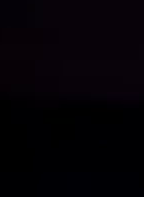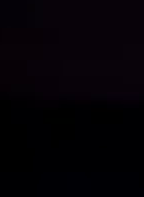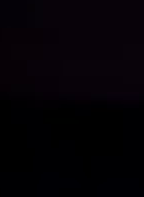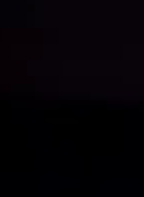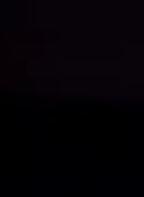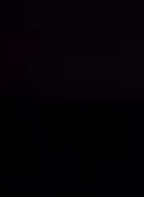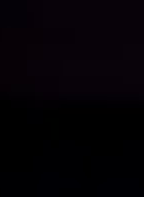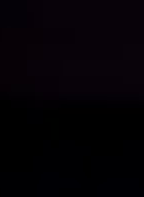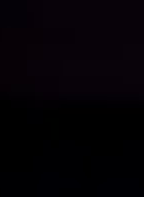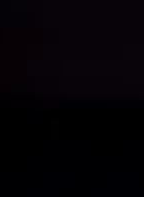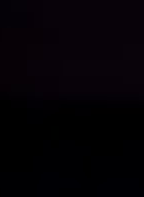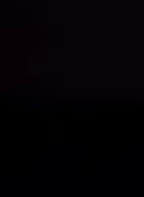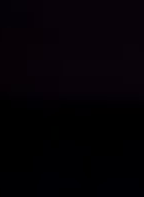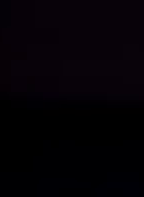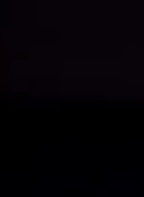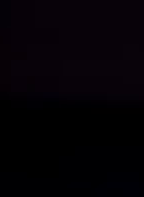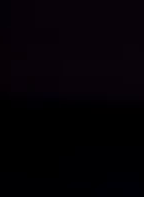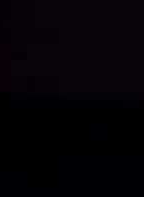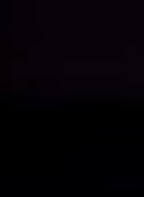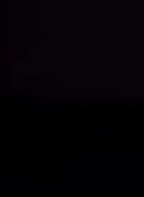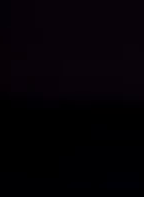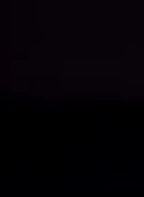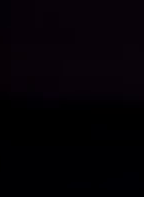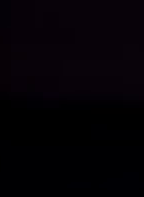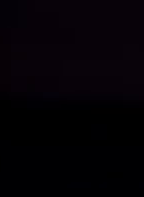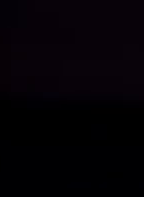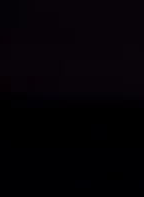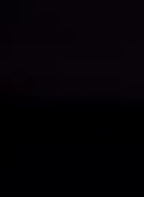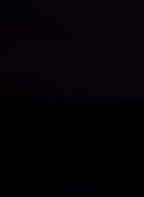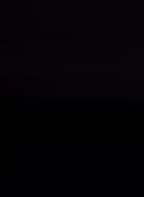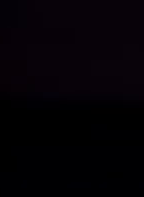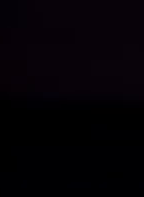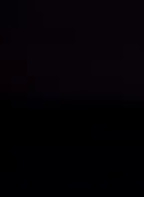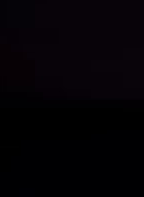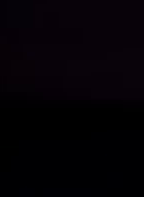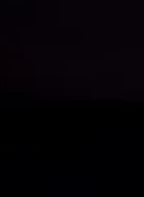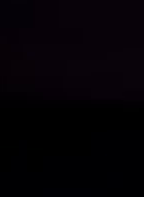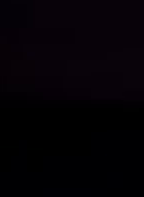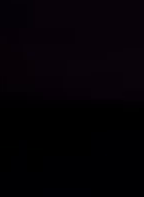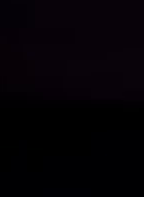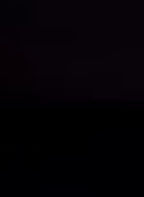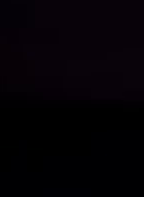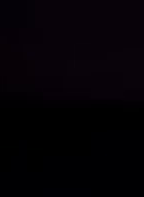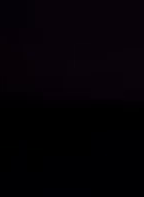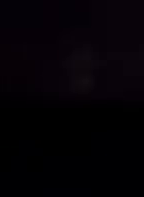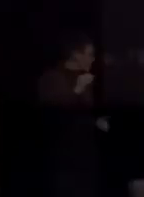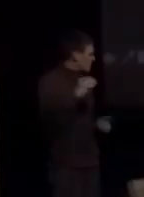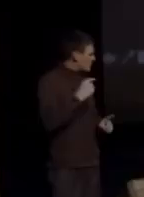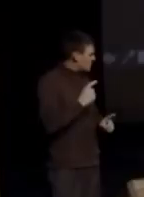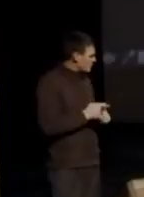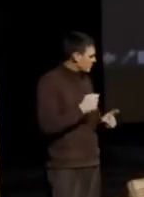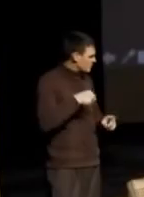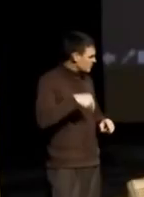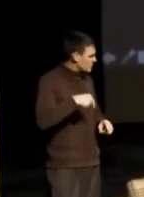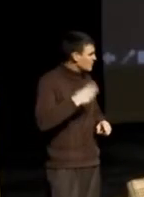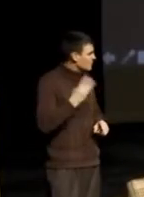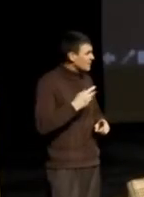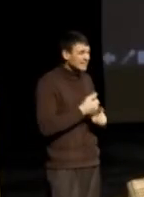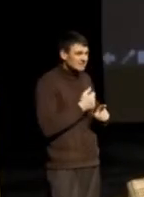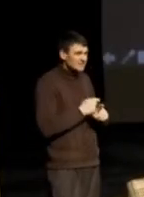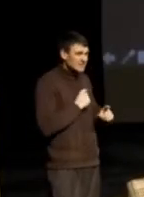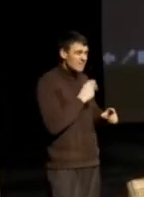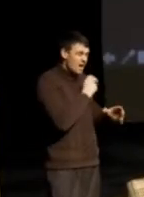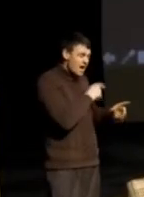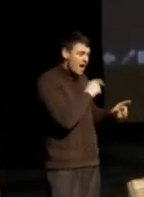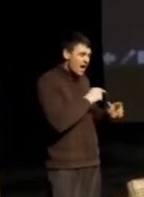Winnipeg-based Métis filmmaker and media artist Jordan Malero joins me here. Jordan was present at each of